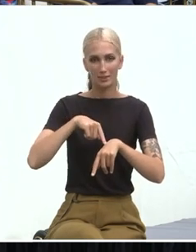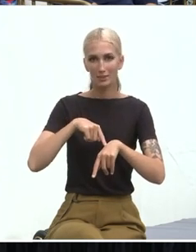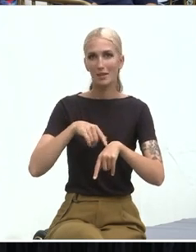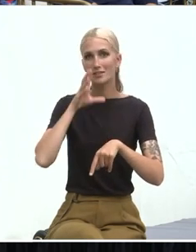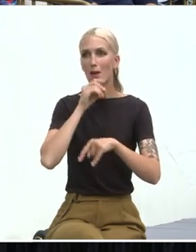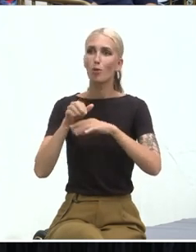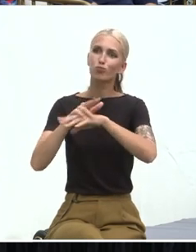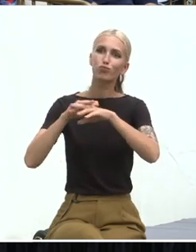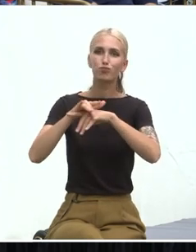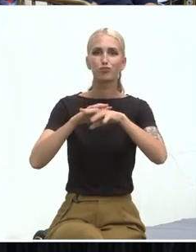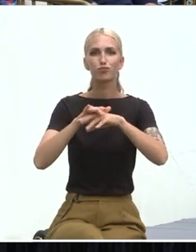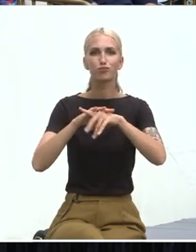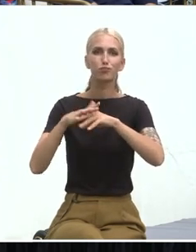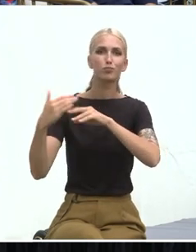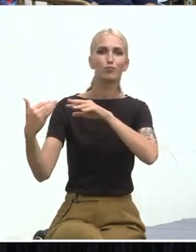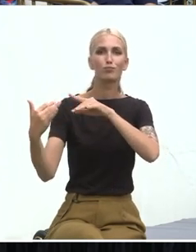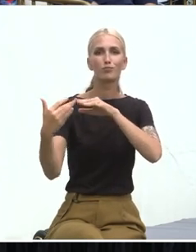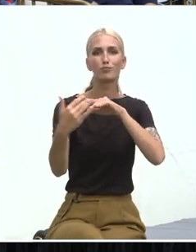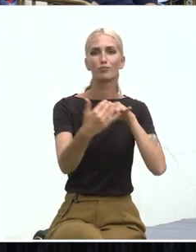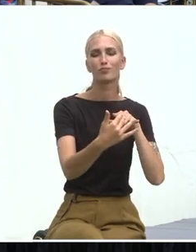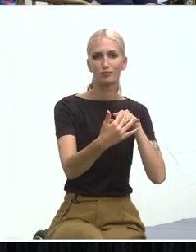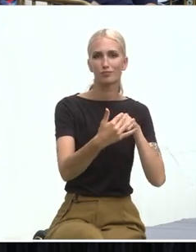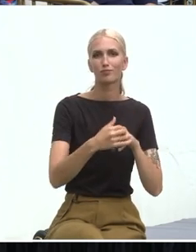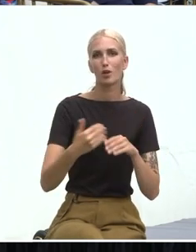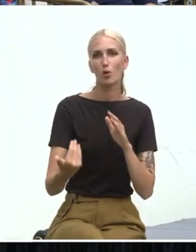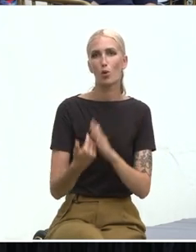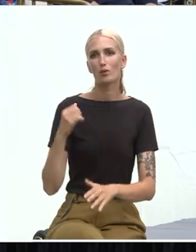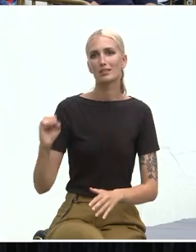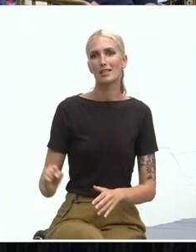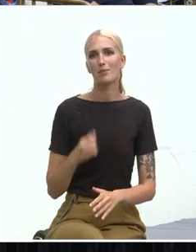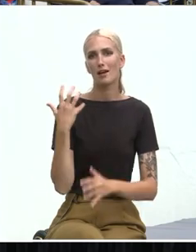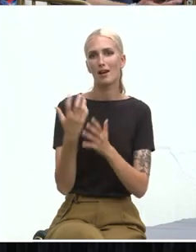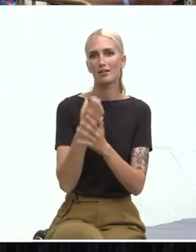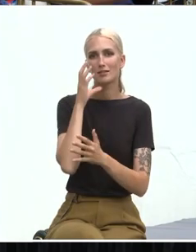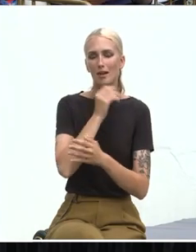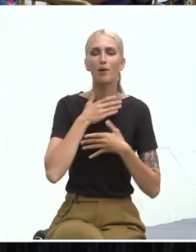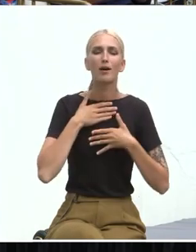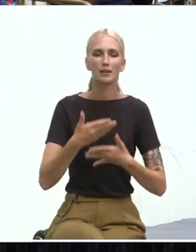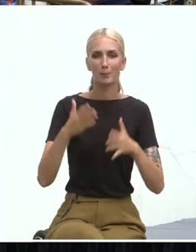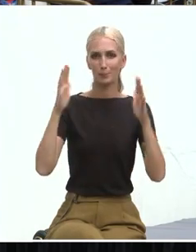other, to find a new friend, and not only men, but all who are here. Thanks a lot.